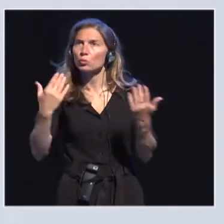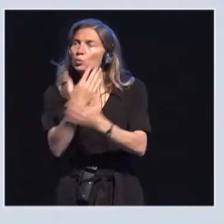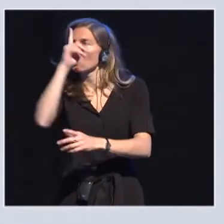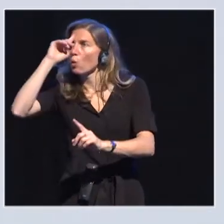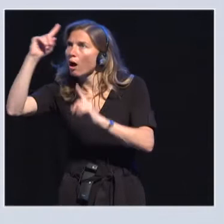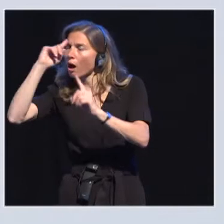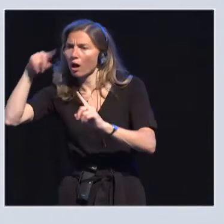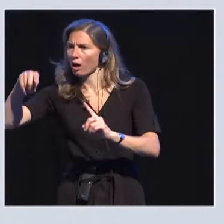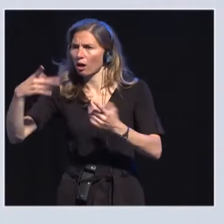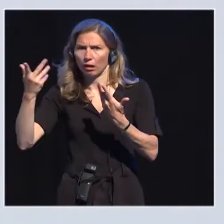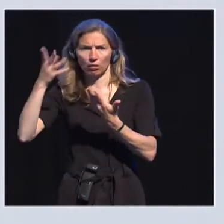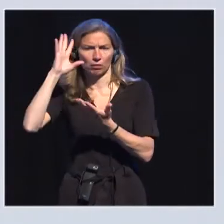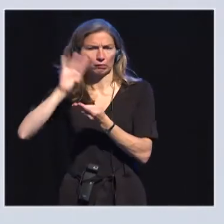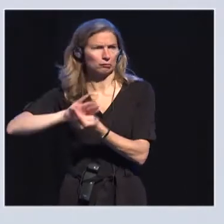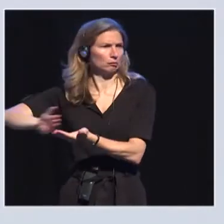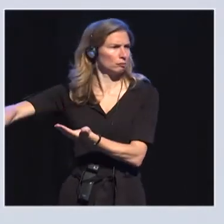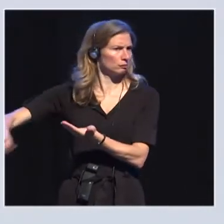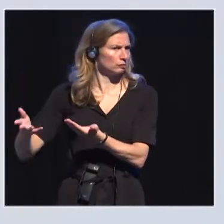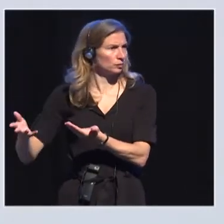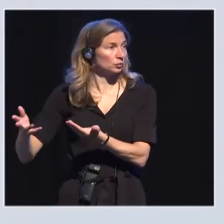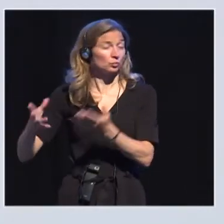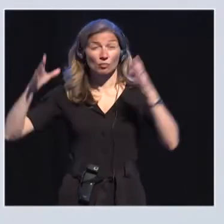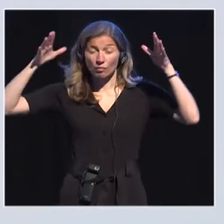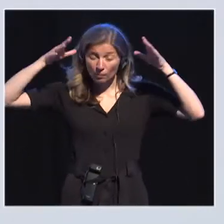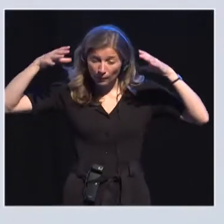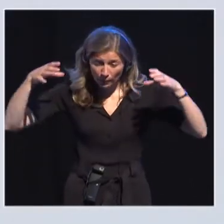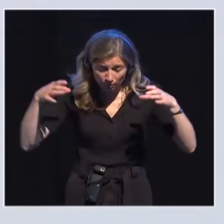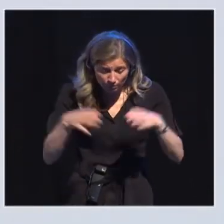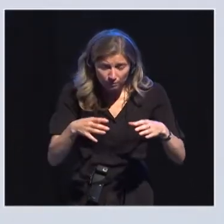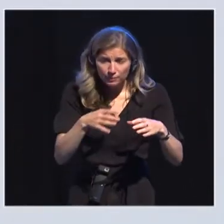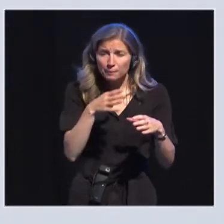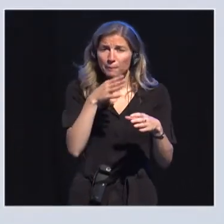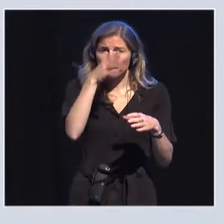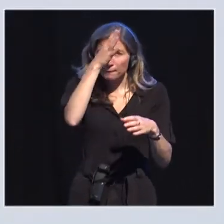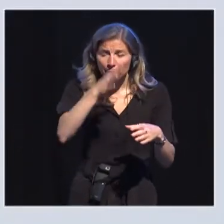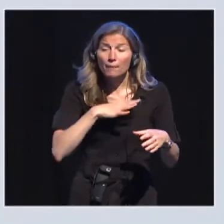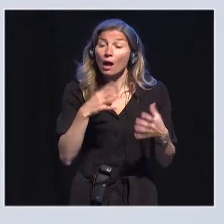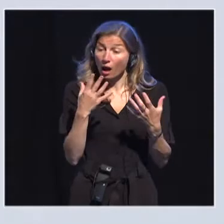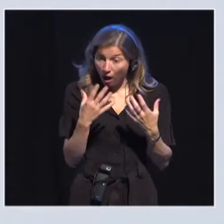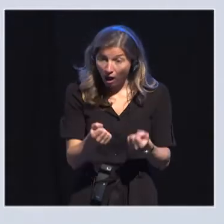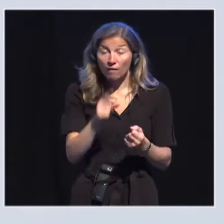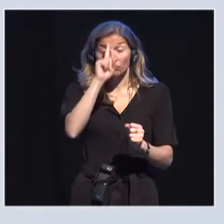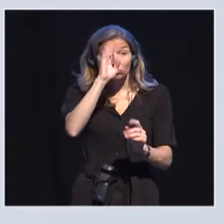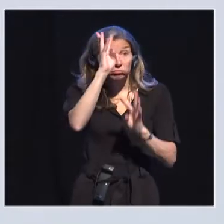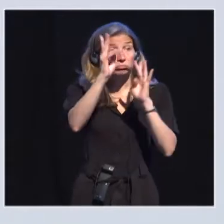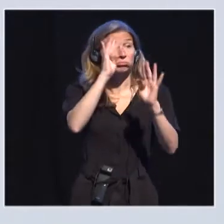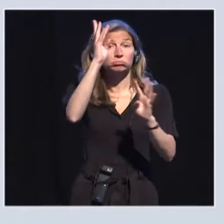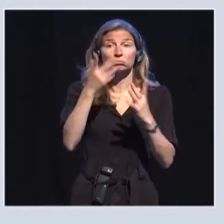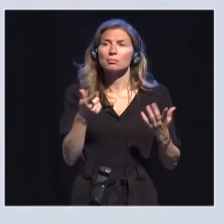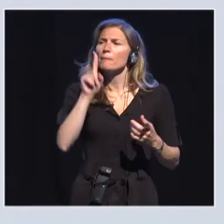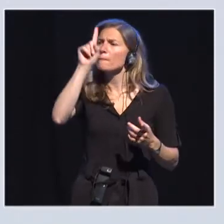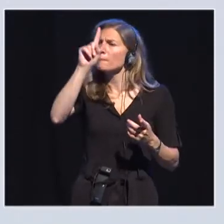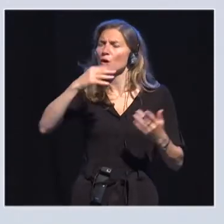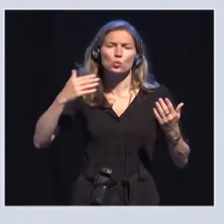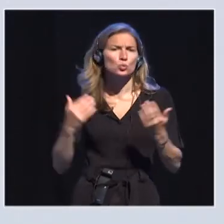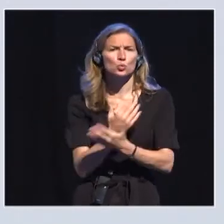an organization or a corporation where you have only men in the coming up with creative ideas, how do you have innovative